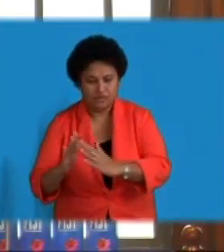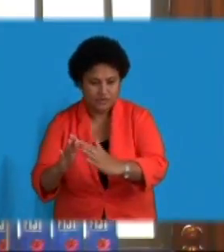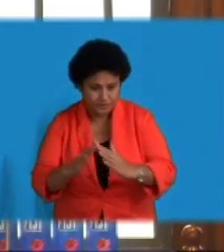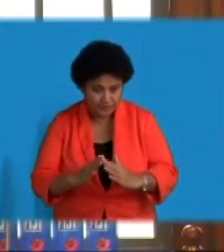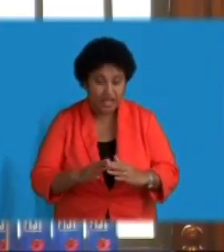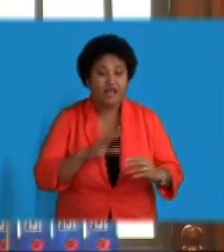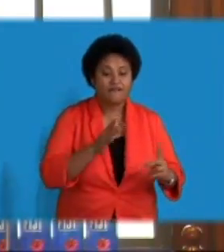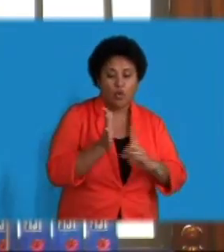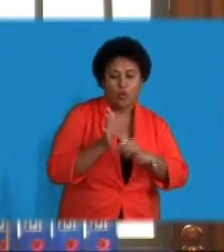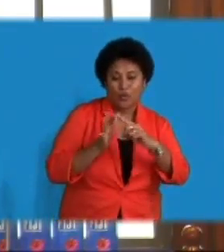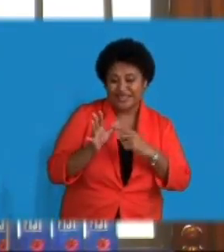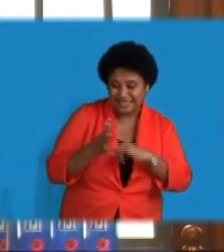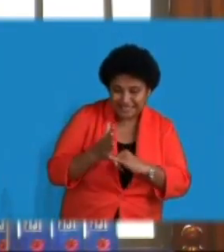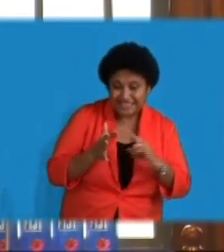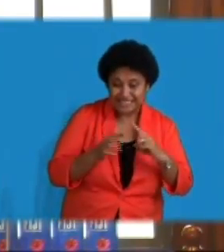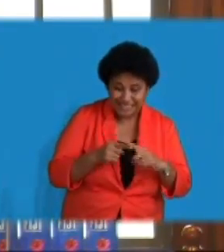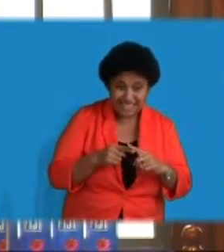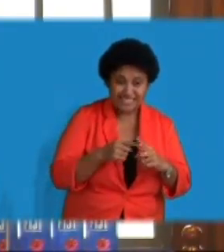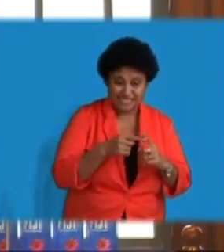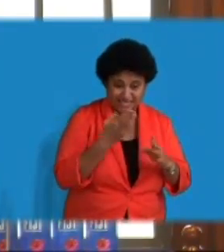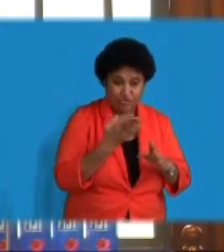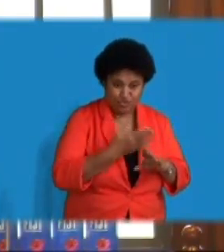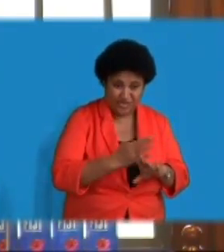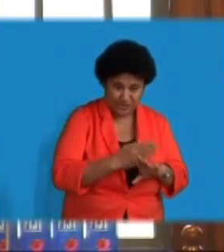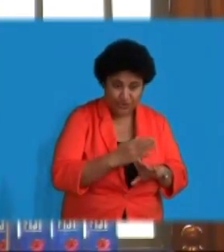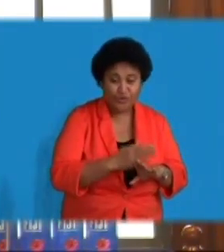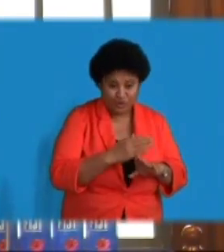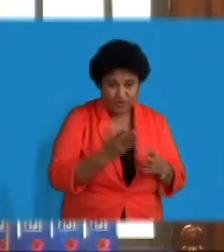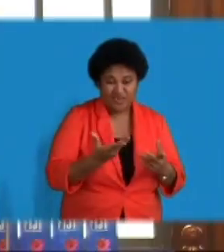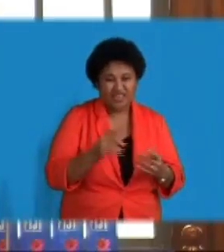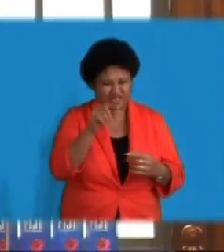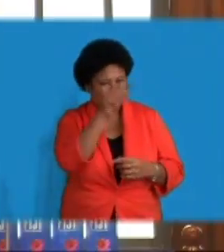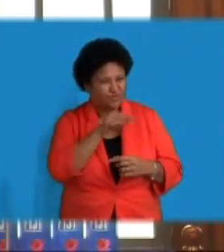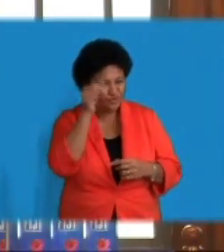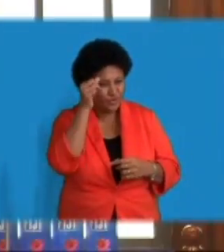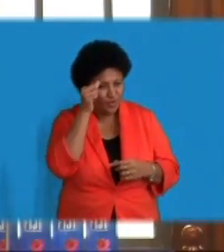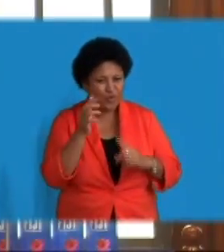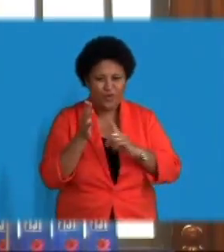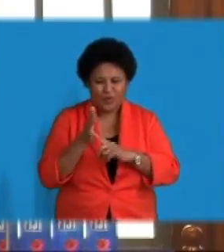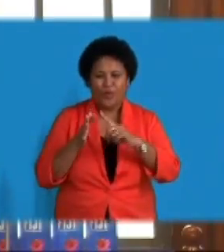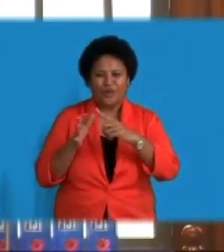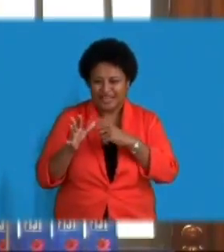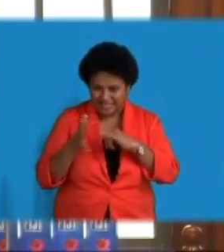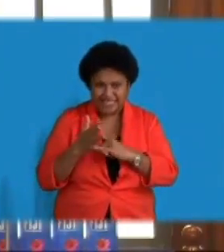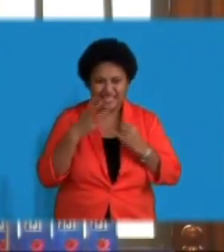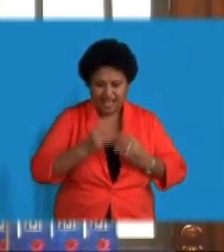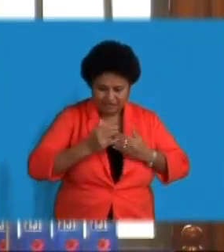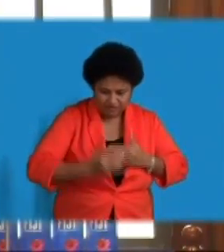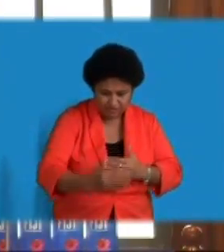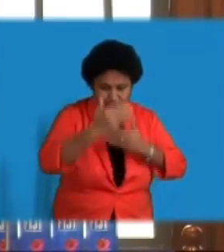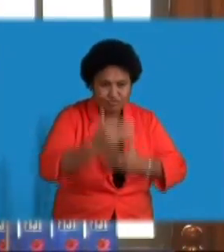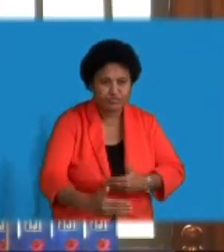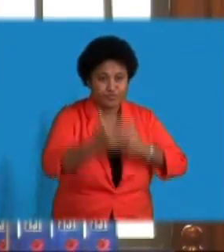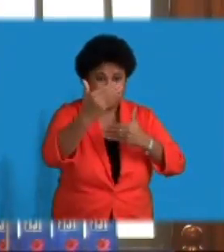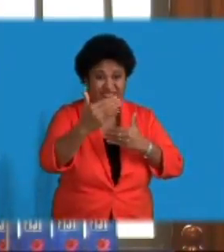lease renewal, Madam Speaker, as you know, leases have a definite beginning and a definite ending.